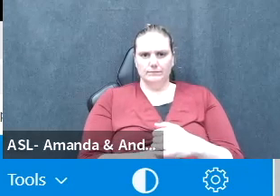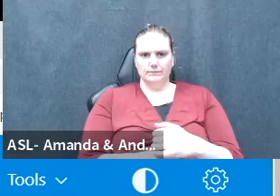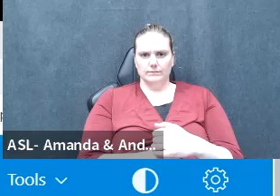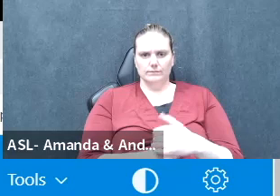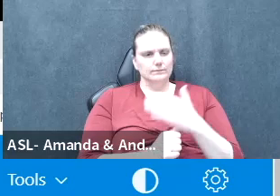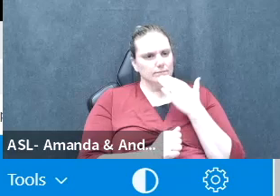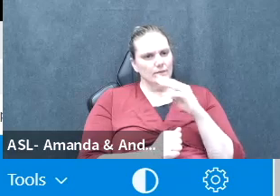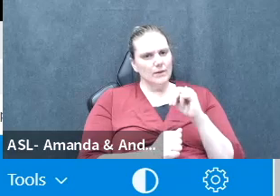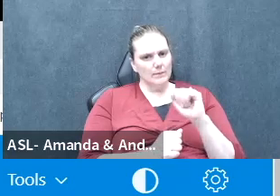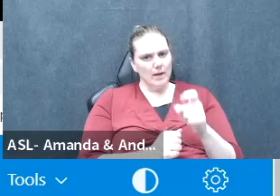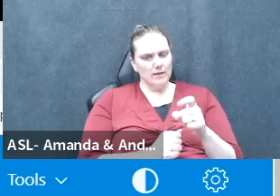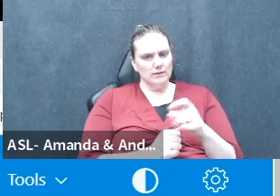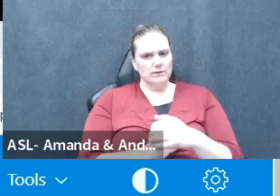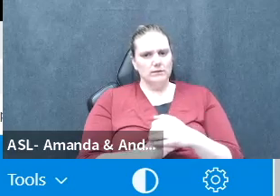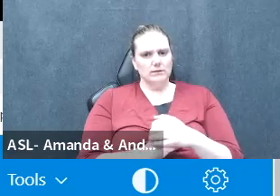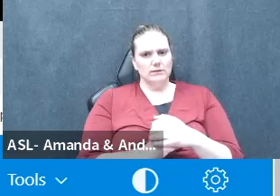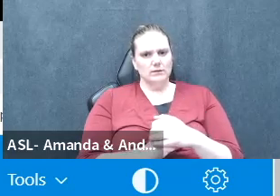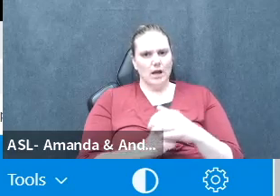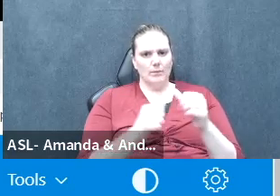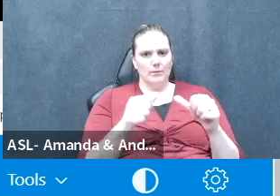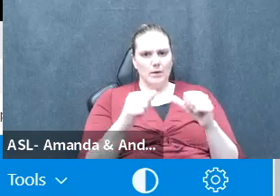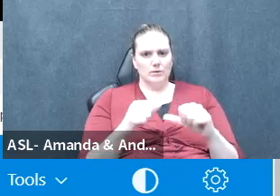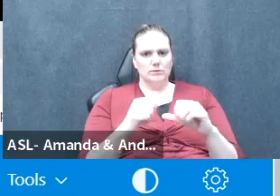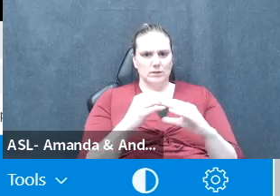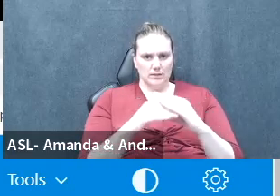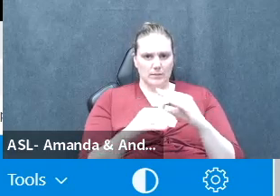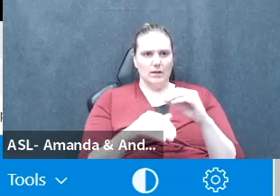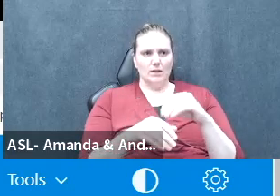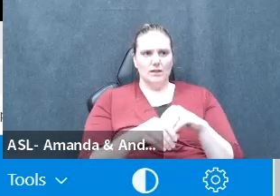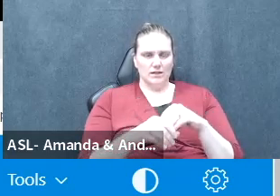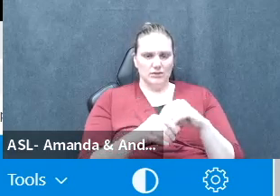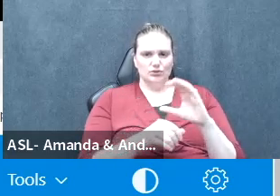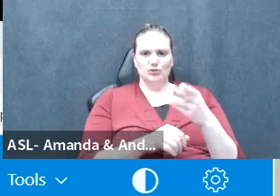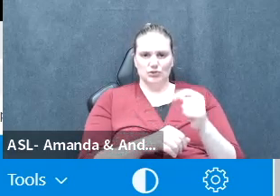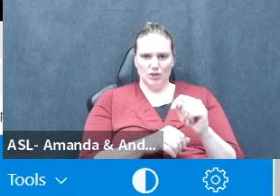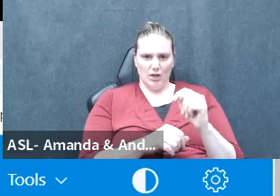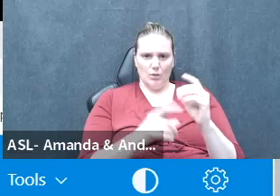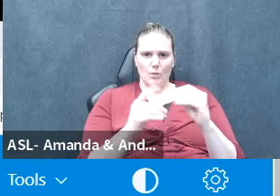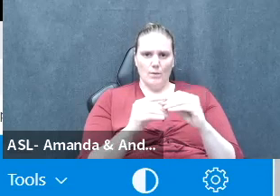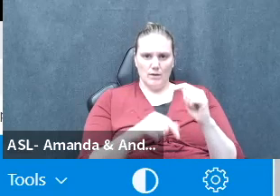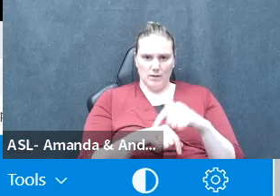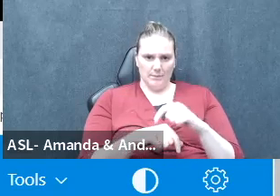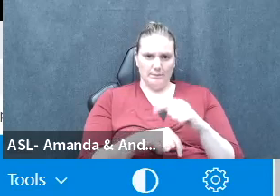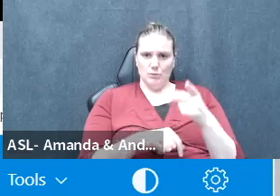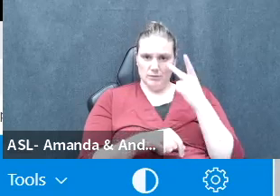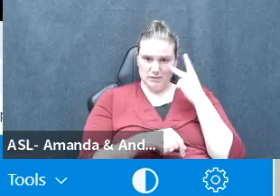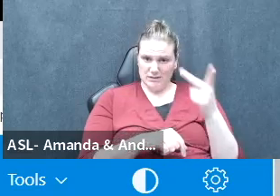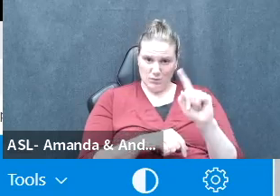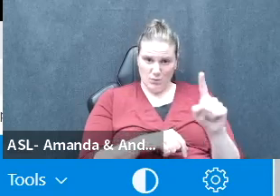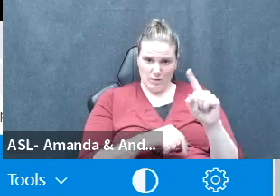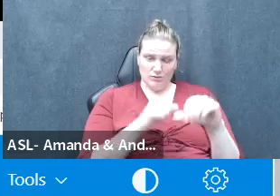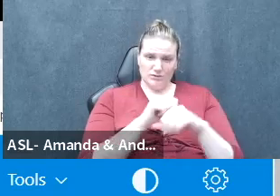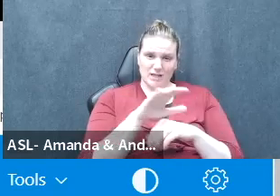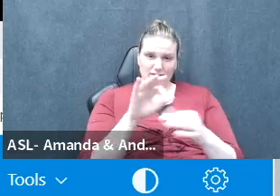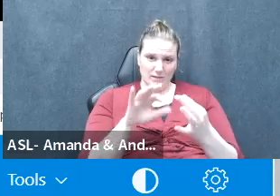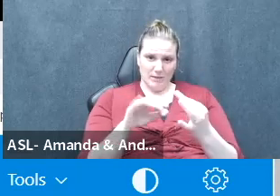Thank you, Max. And I did post that email in the chat one more time so that you can see where to send that